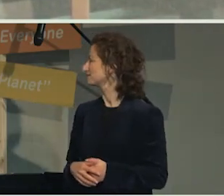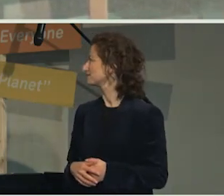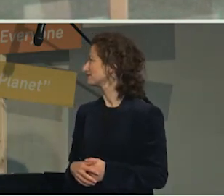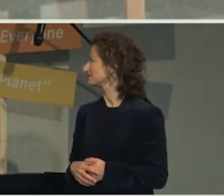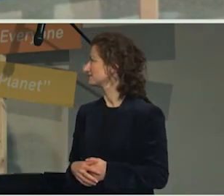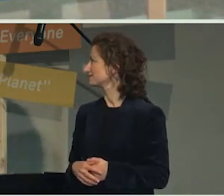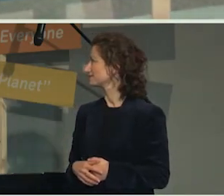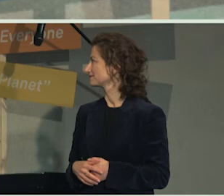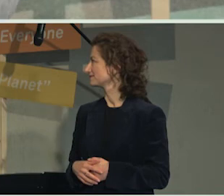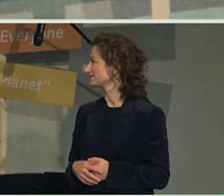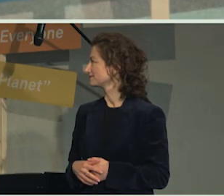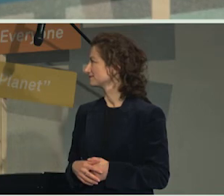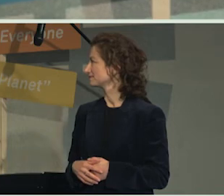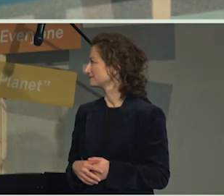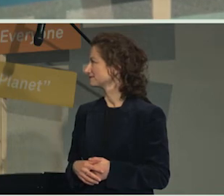But I'm trying.